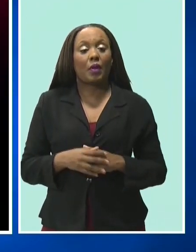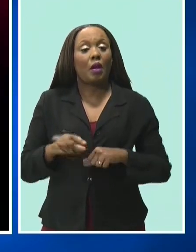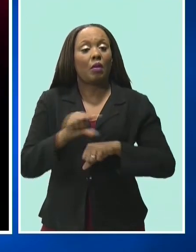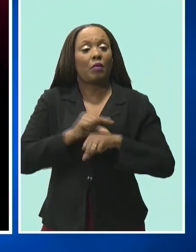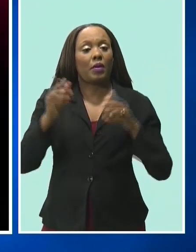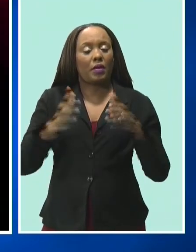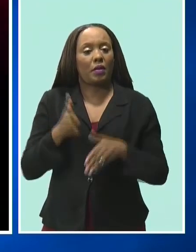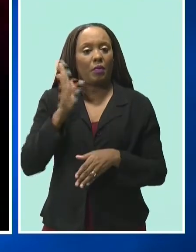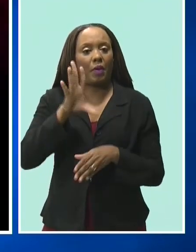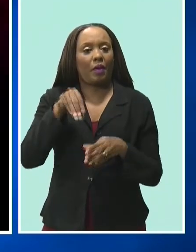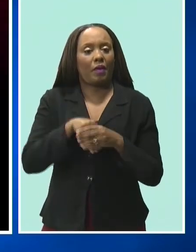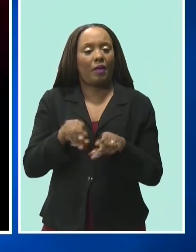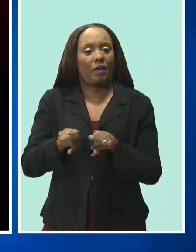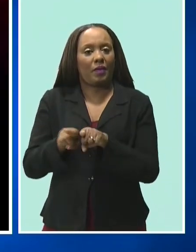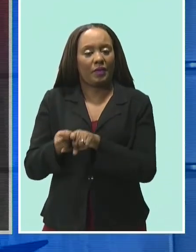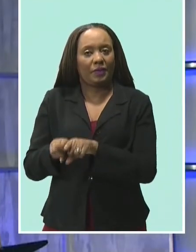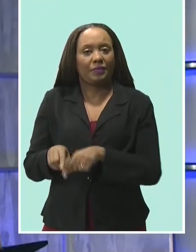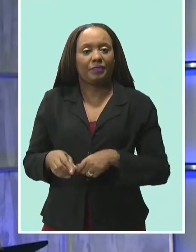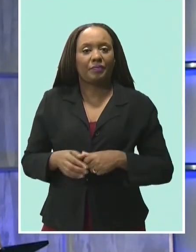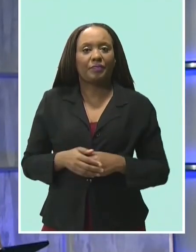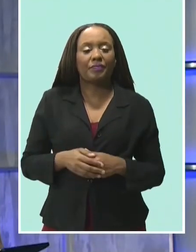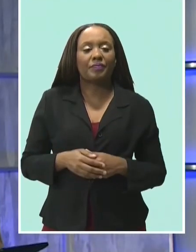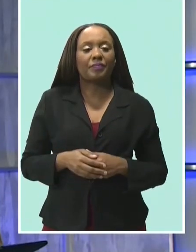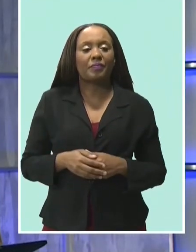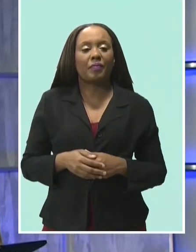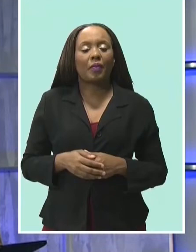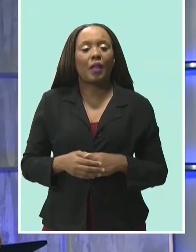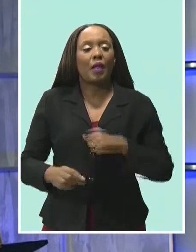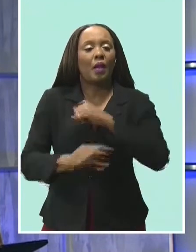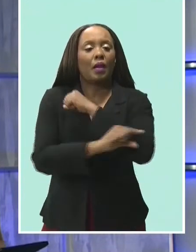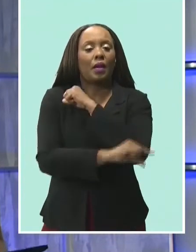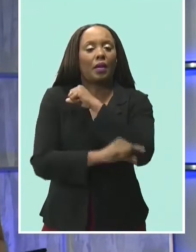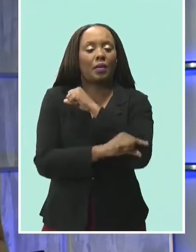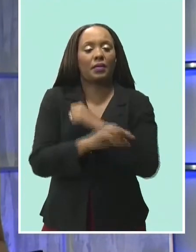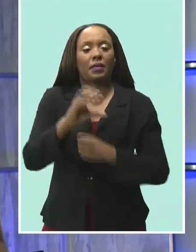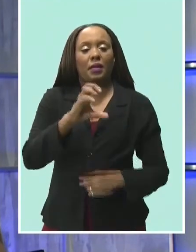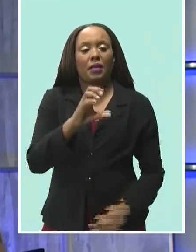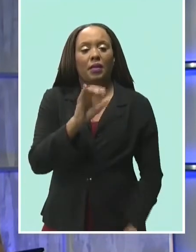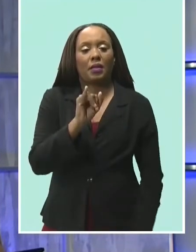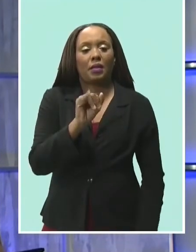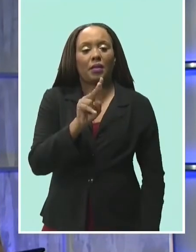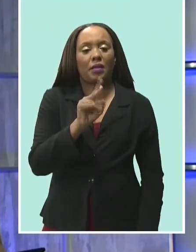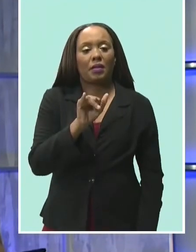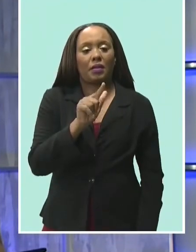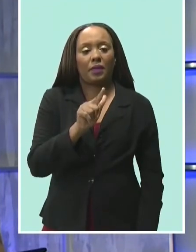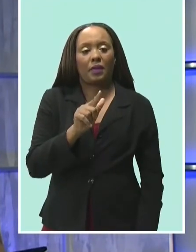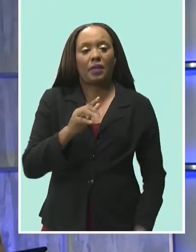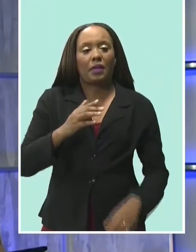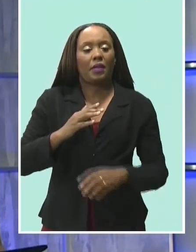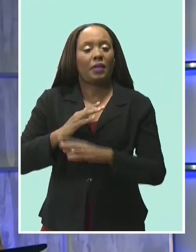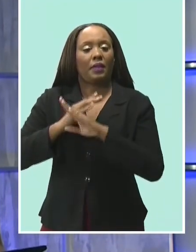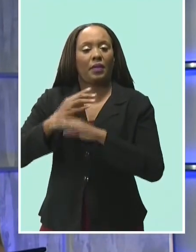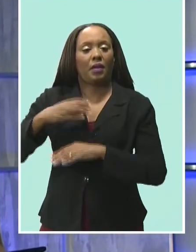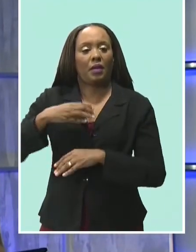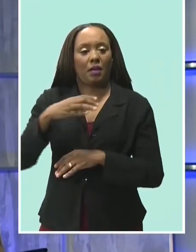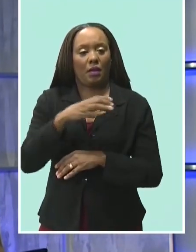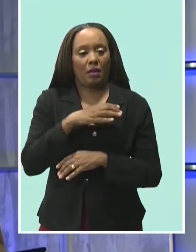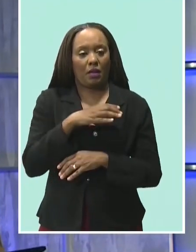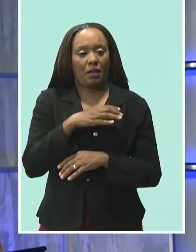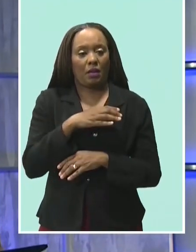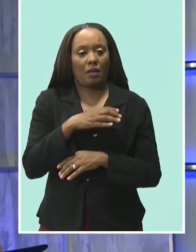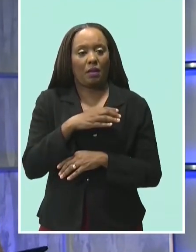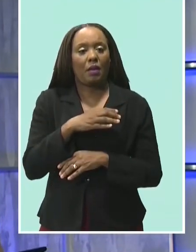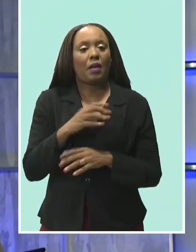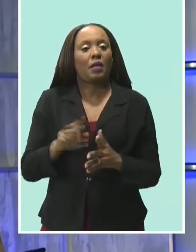Lunispark and Electrify in fifth. Guyana's Civil Defense Commission has put the National Oil Spill Contingency Plan